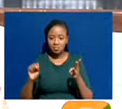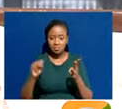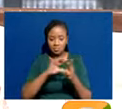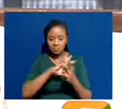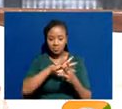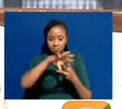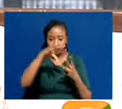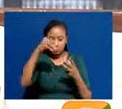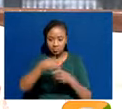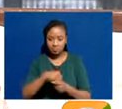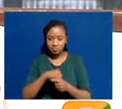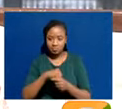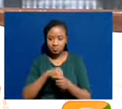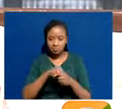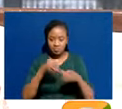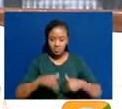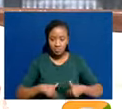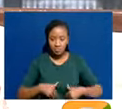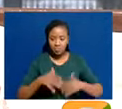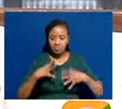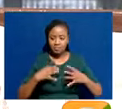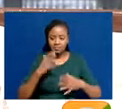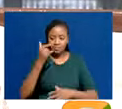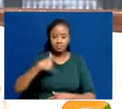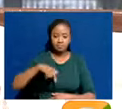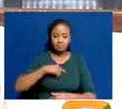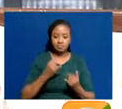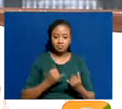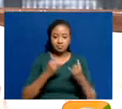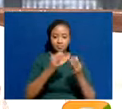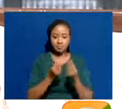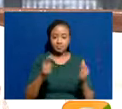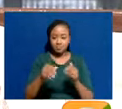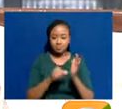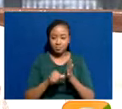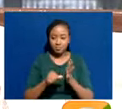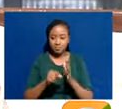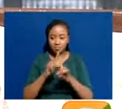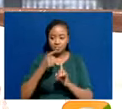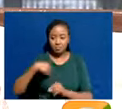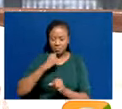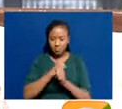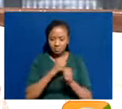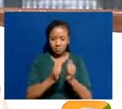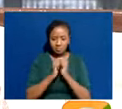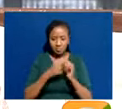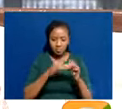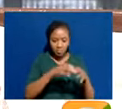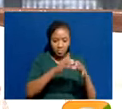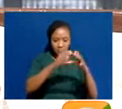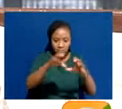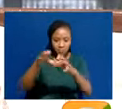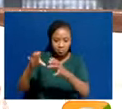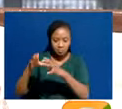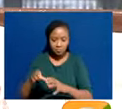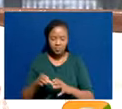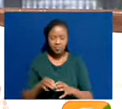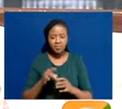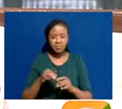cohorts with our young people because we're trying to sort this unemployment problem. You know, let's put them in cohorts, give them even if it's 2.5 a